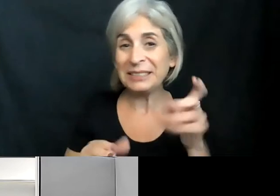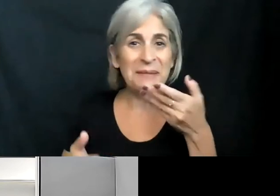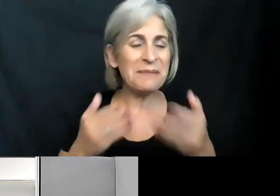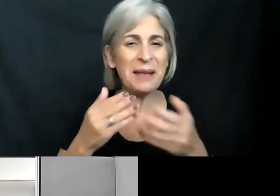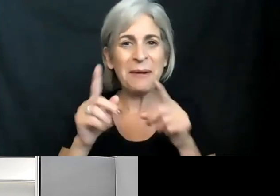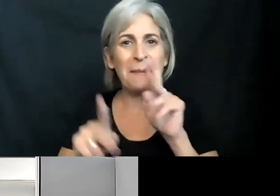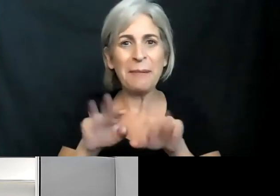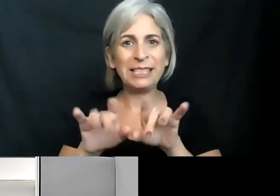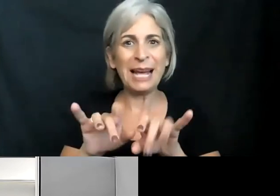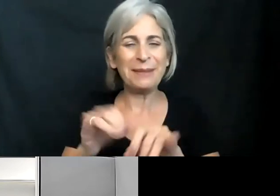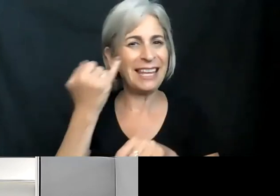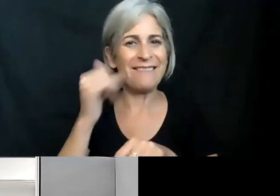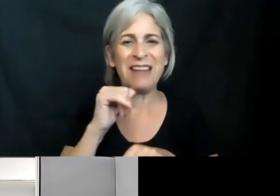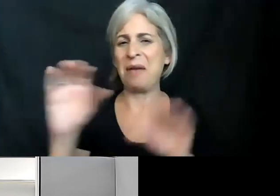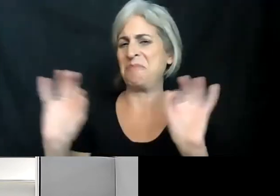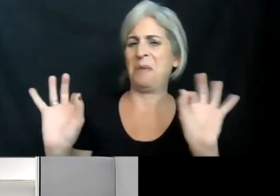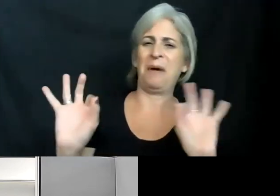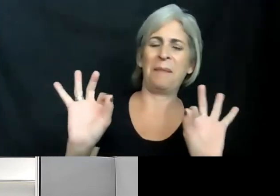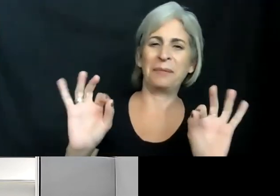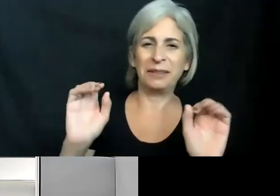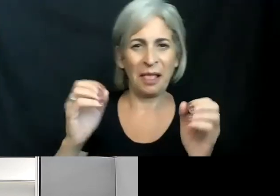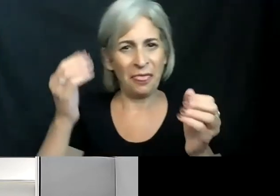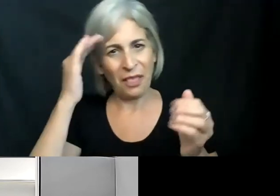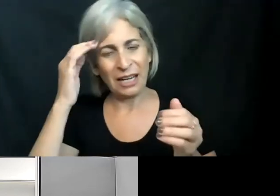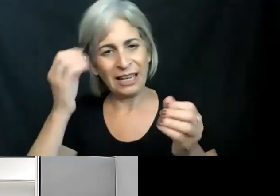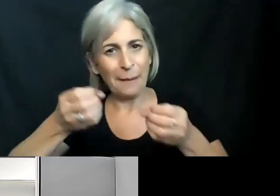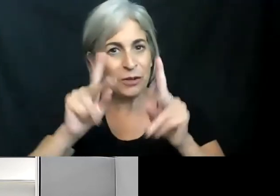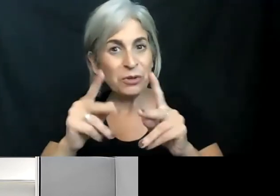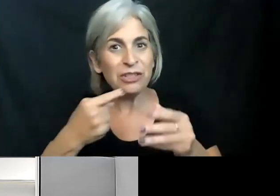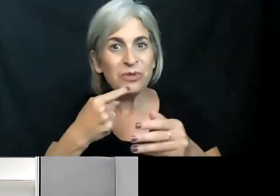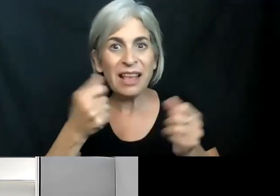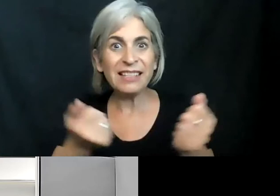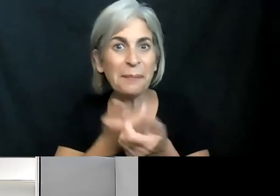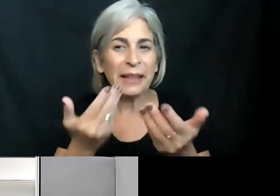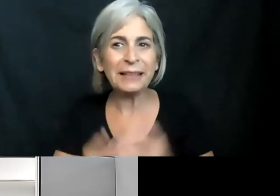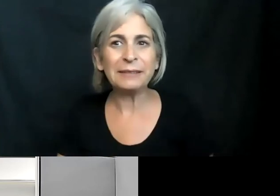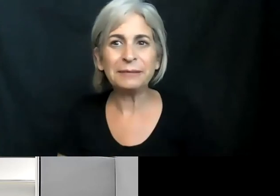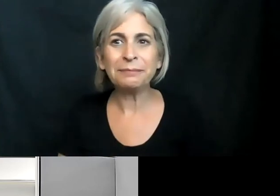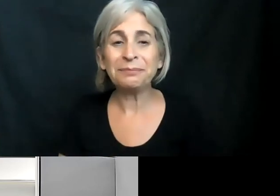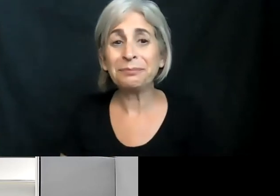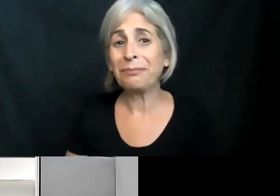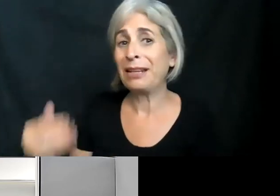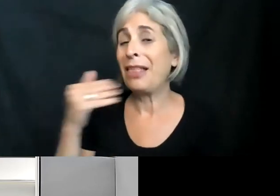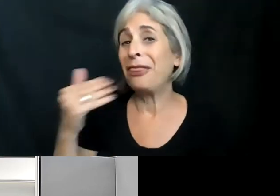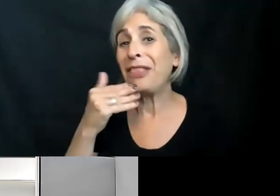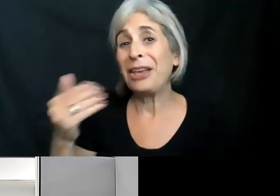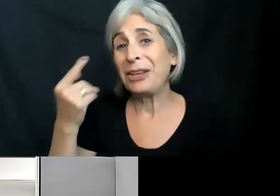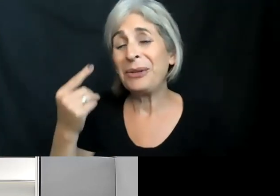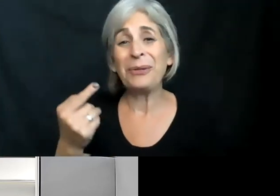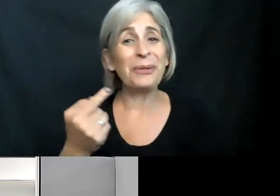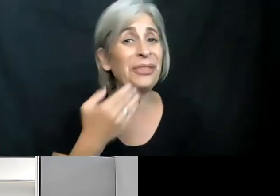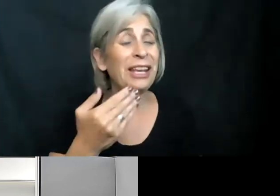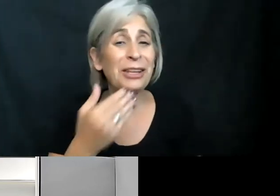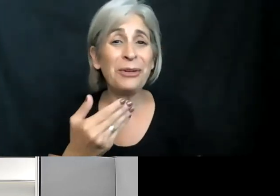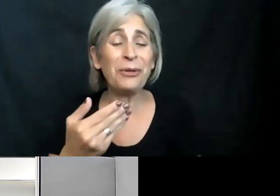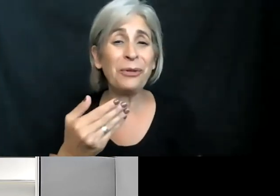people are typing? If not, no problem. Just figure I'd give you a chance to say something. Yeah, just thank you all so much for coming and to the Boynton Beach